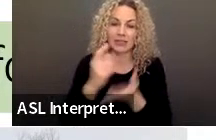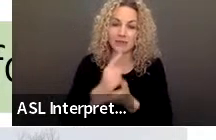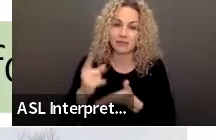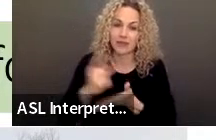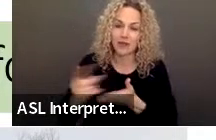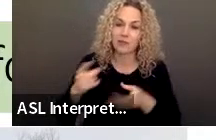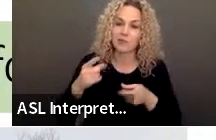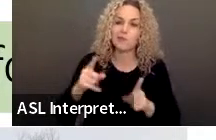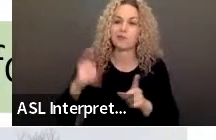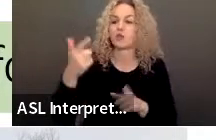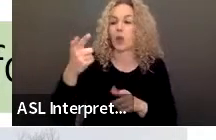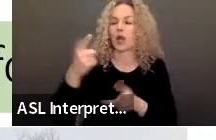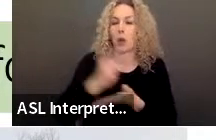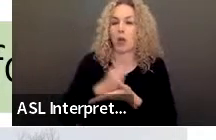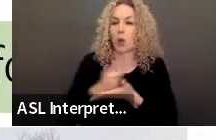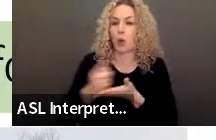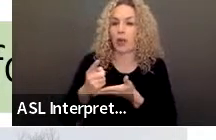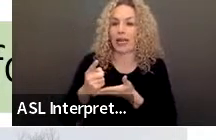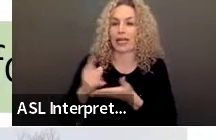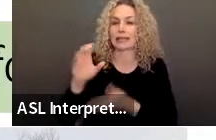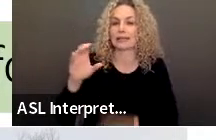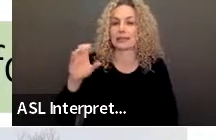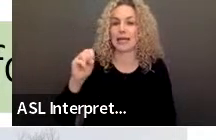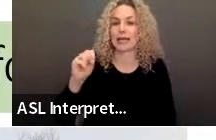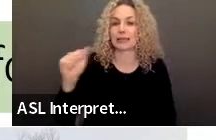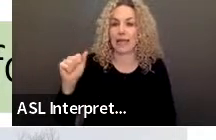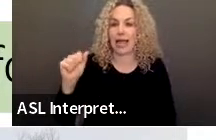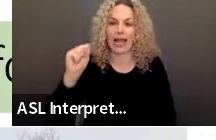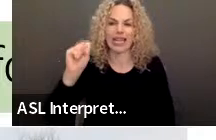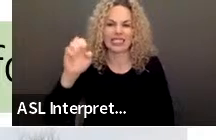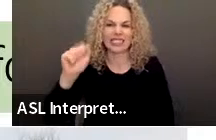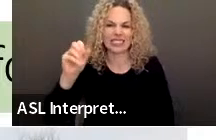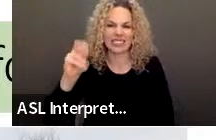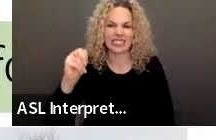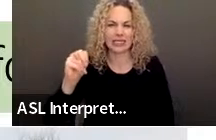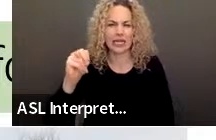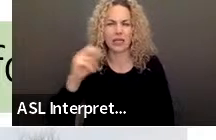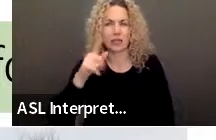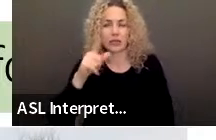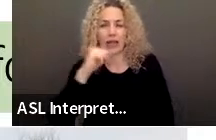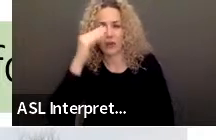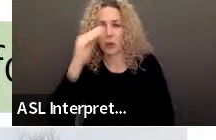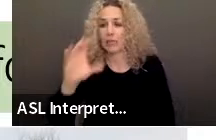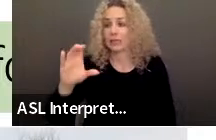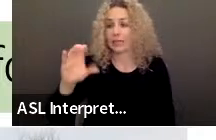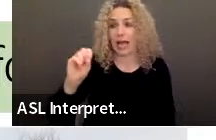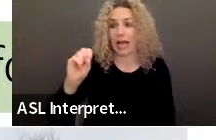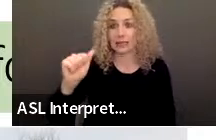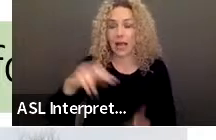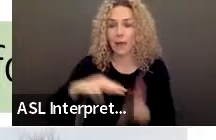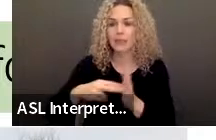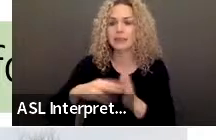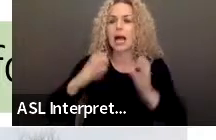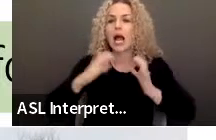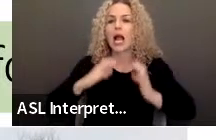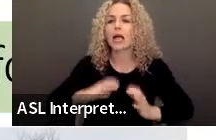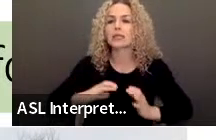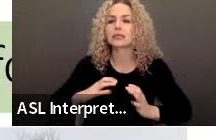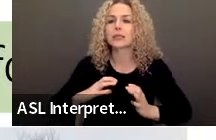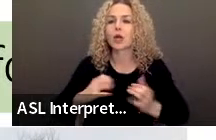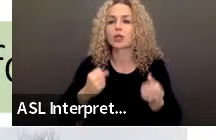a 21-week CSA season. For those of you that may not be familiar, CSA means customer